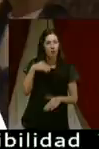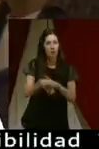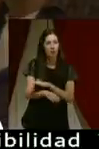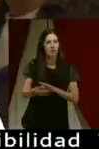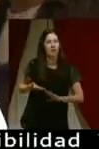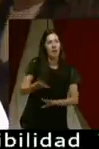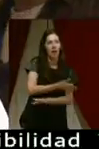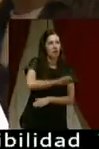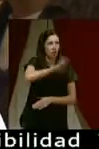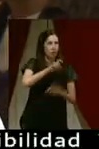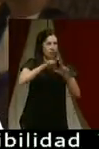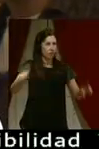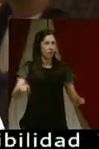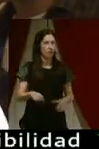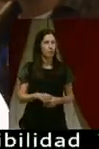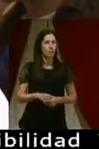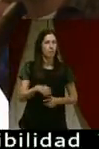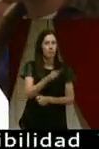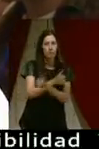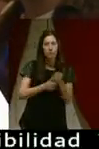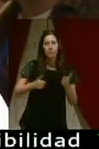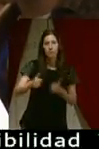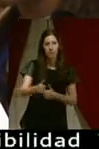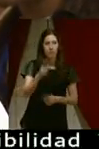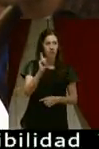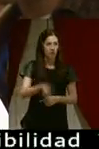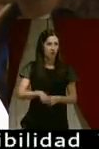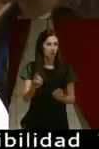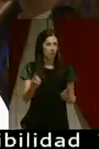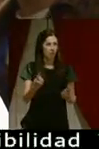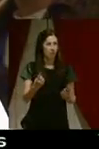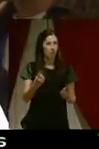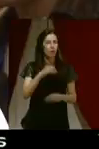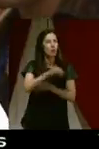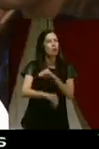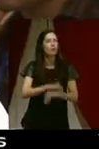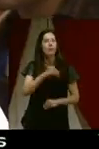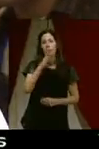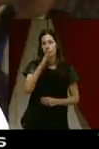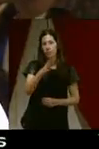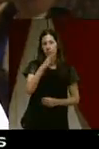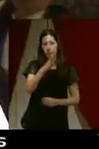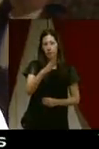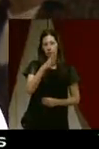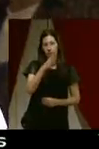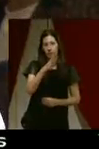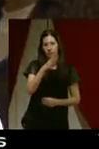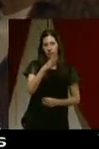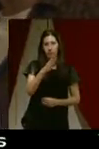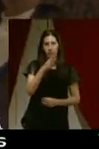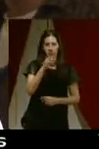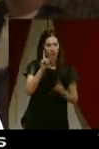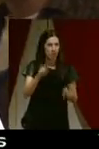really fostered accessibility before anyone else did it. But let's not fool ourselves. They did